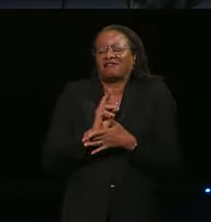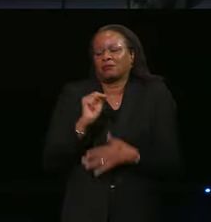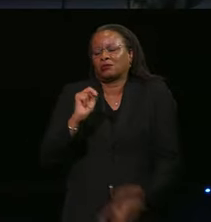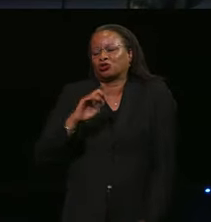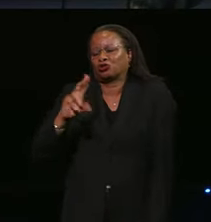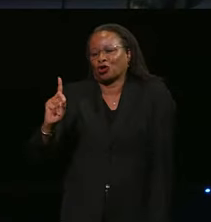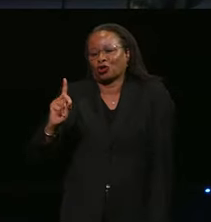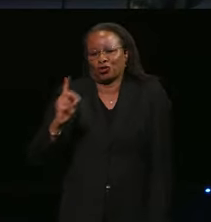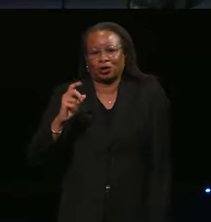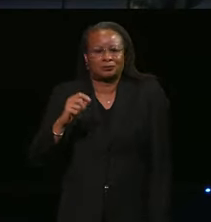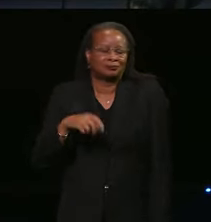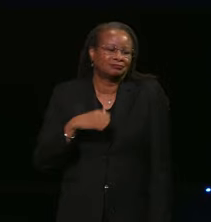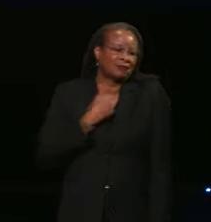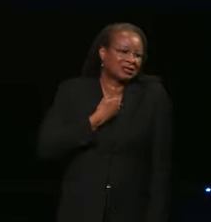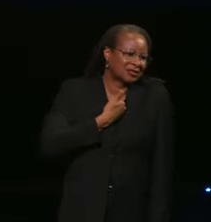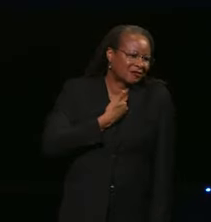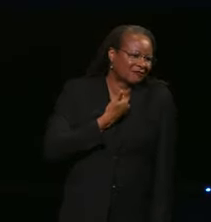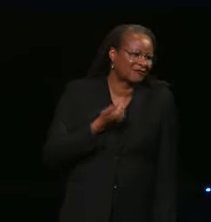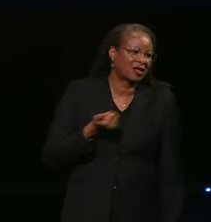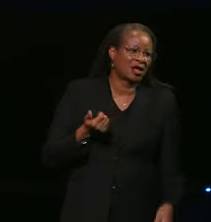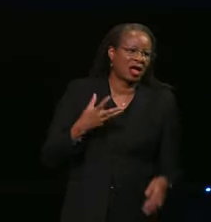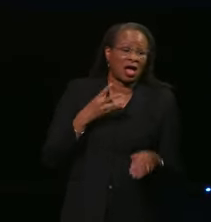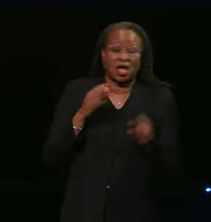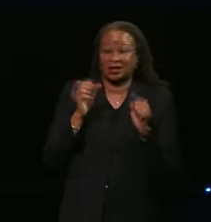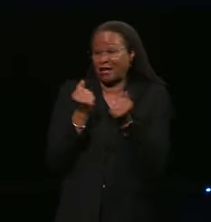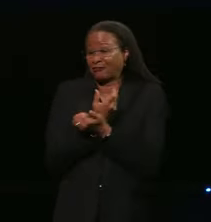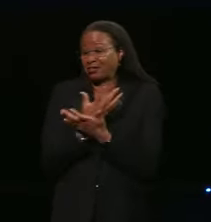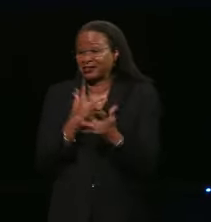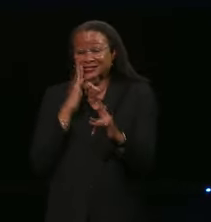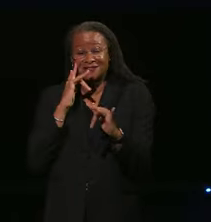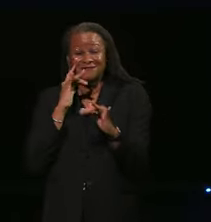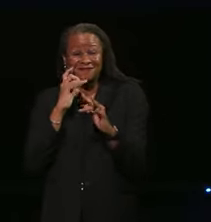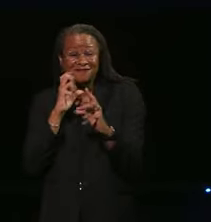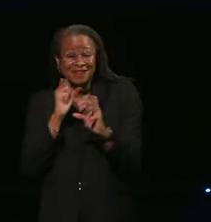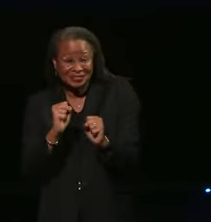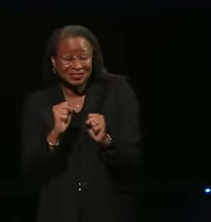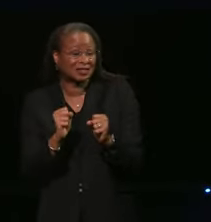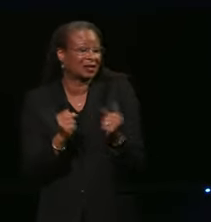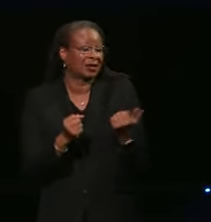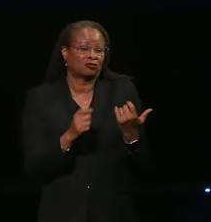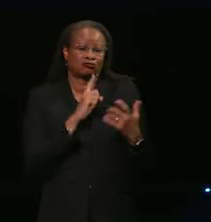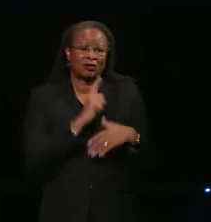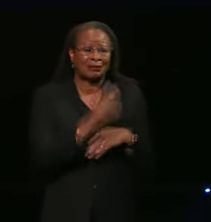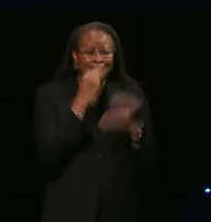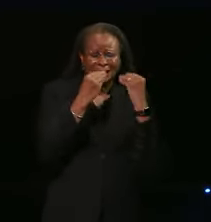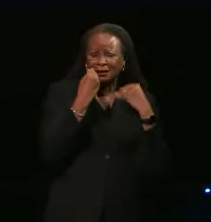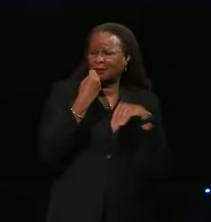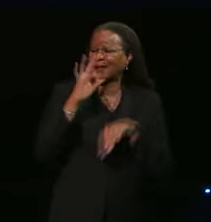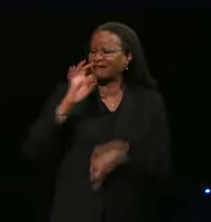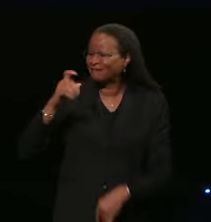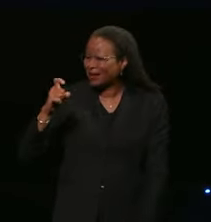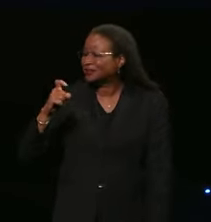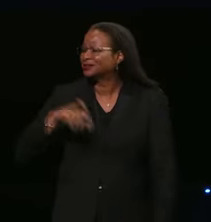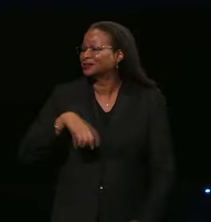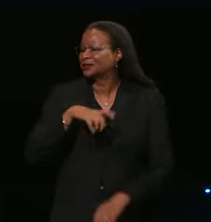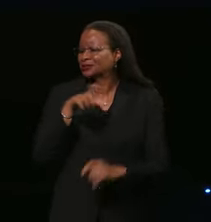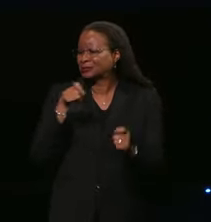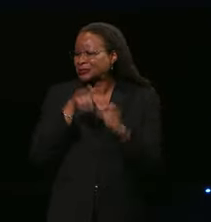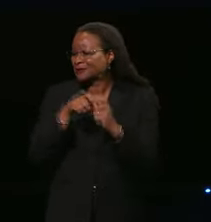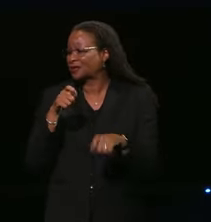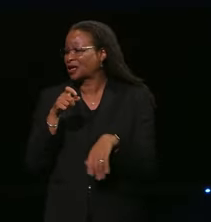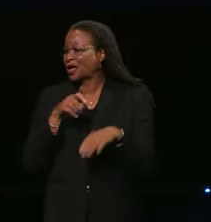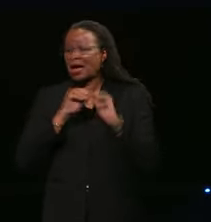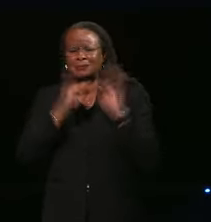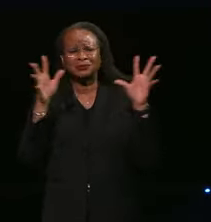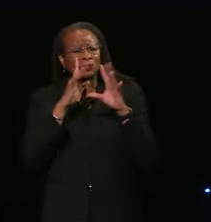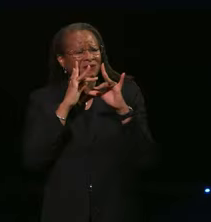only speak for myself, but I'm a nerd. And the whole thing is fascinating to me and always has been, makeup effects and especially.